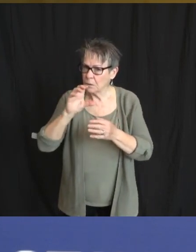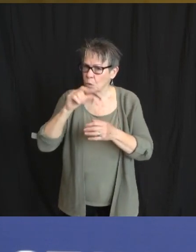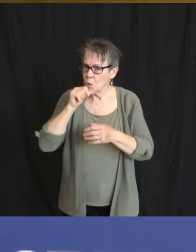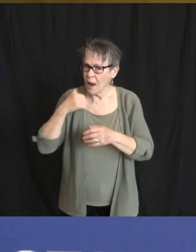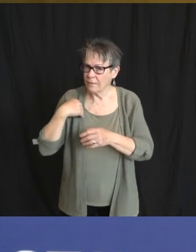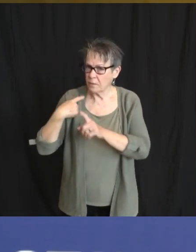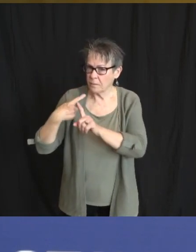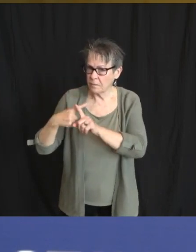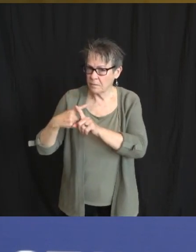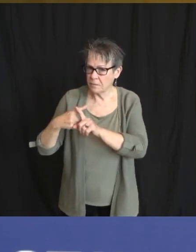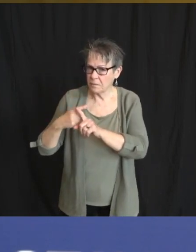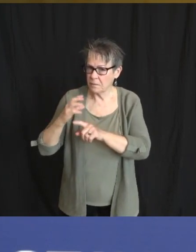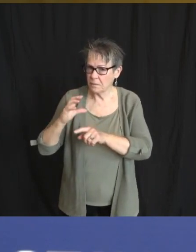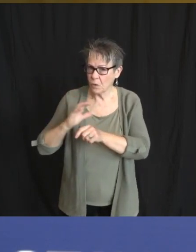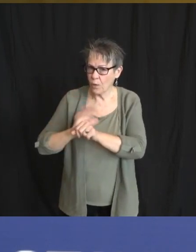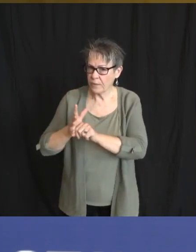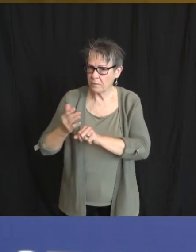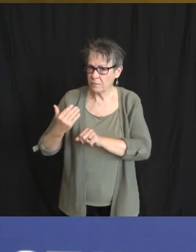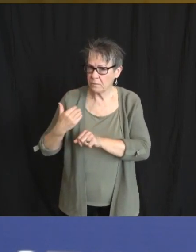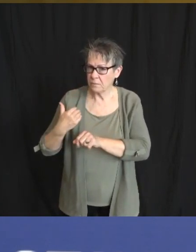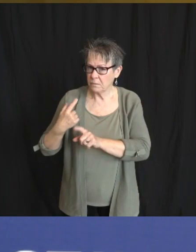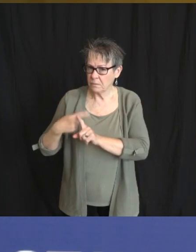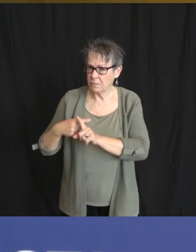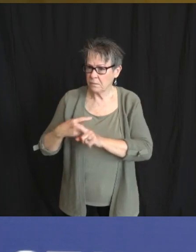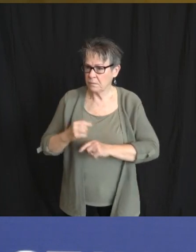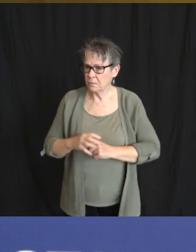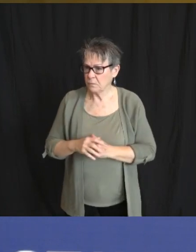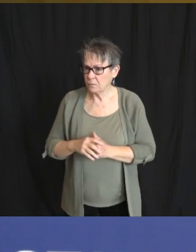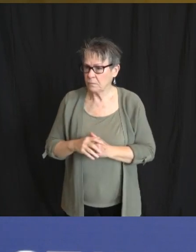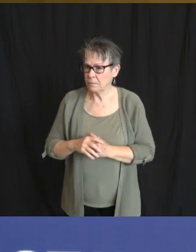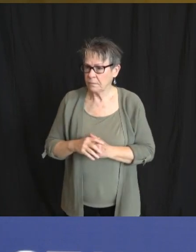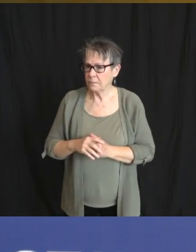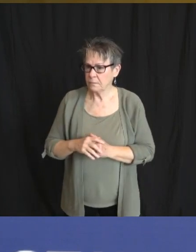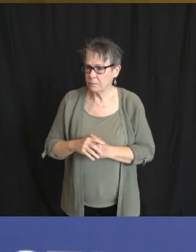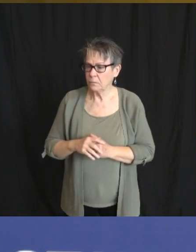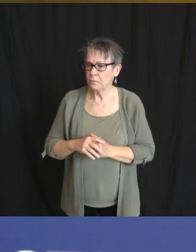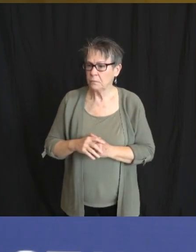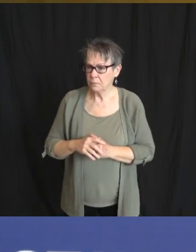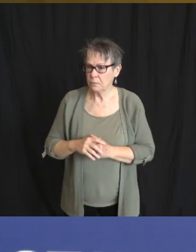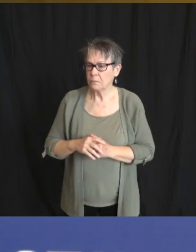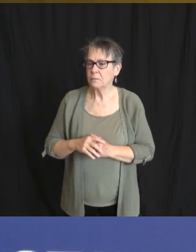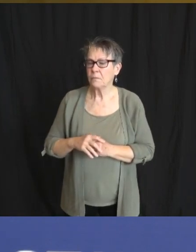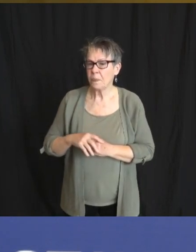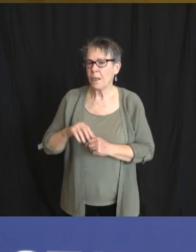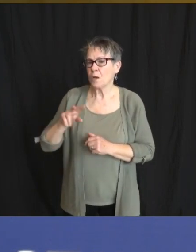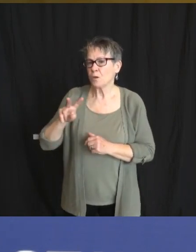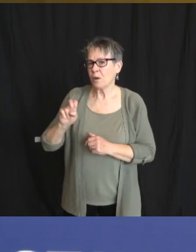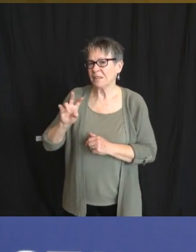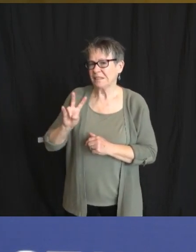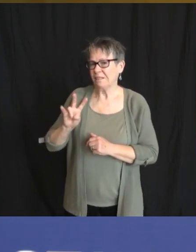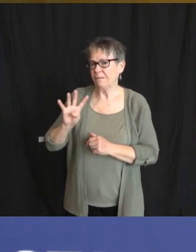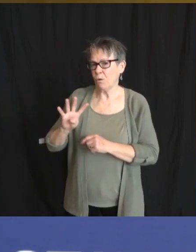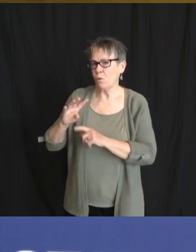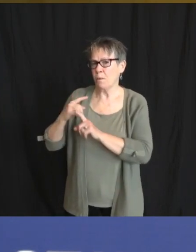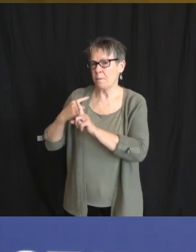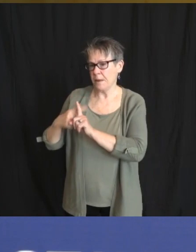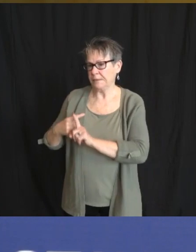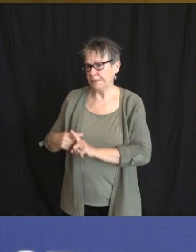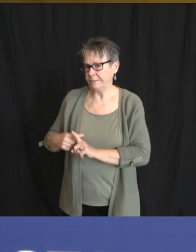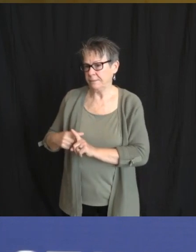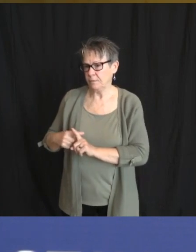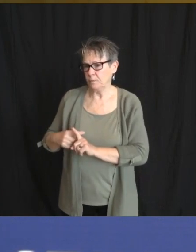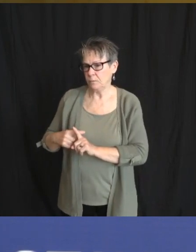274 residents that tested positive, for a total of 104 deaths of residents, 45 at the Menlo